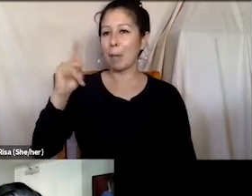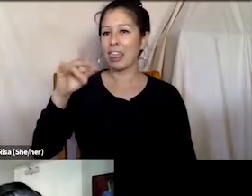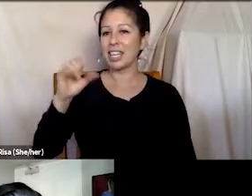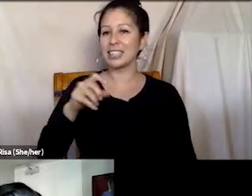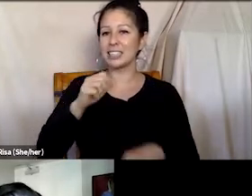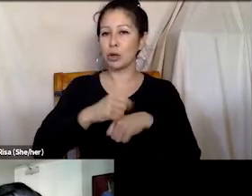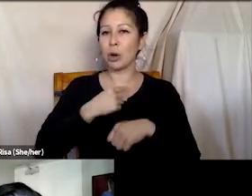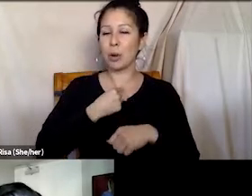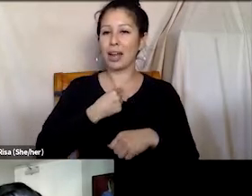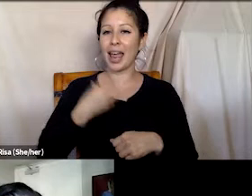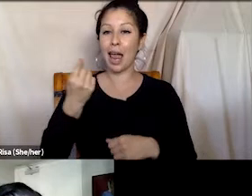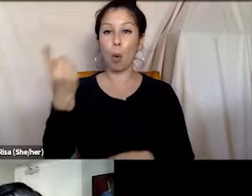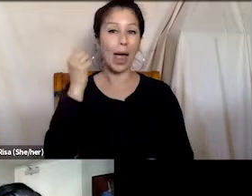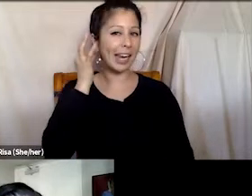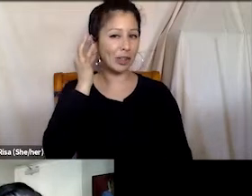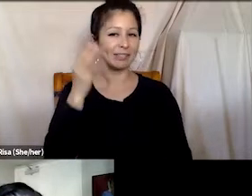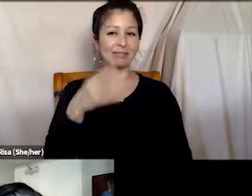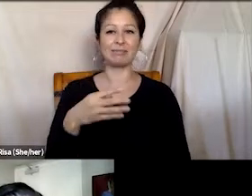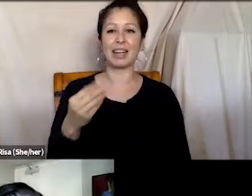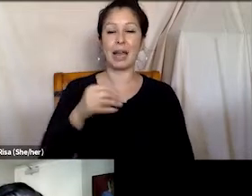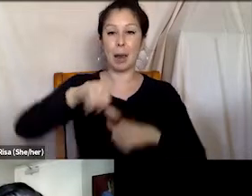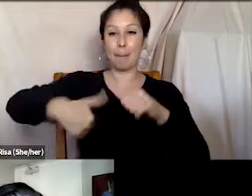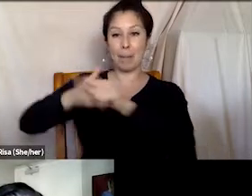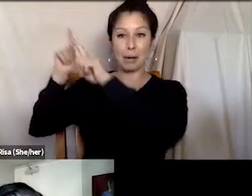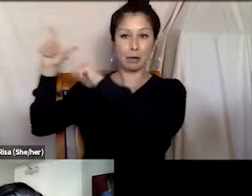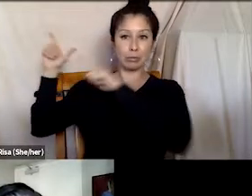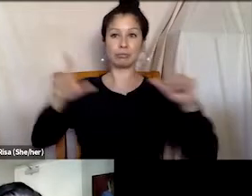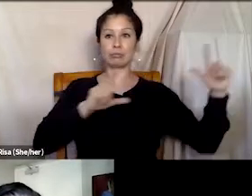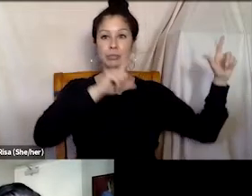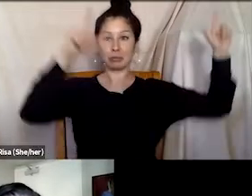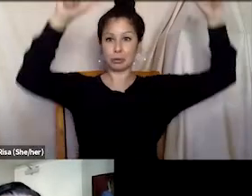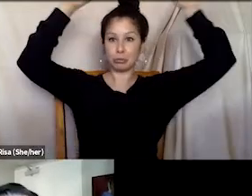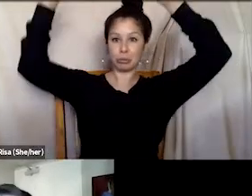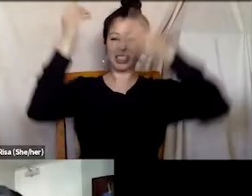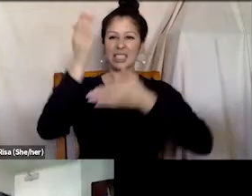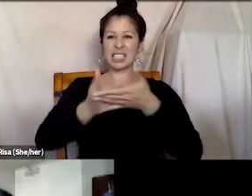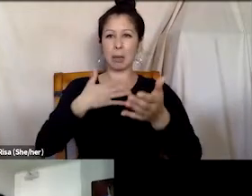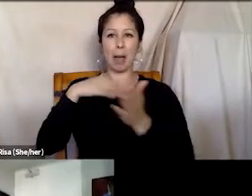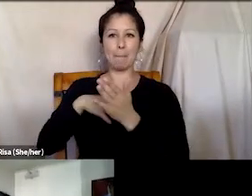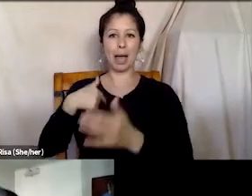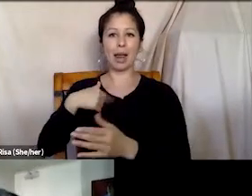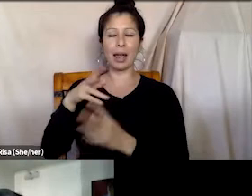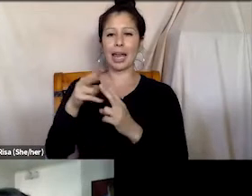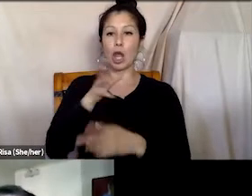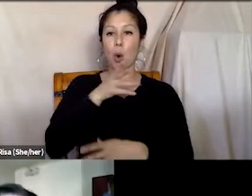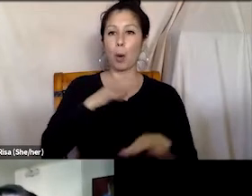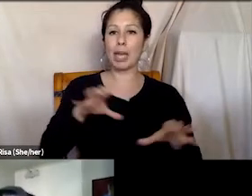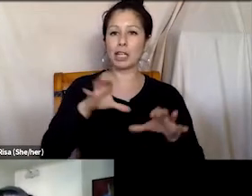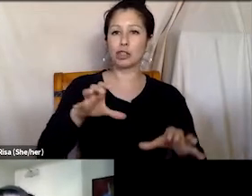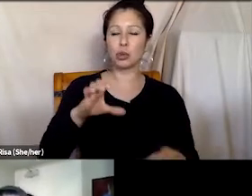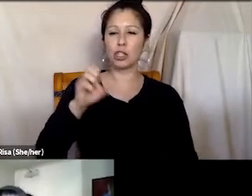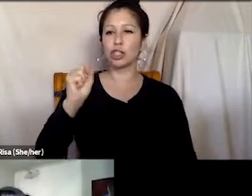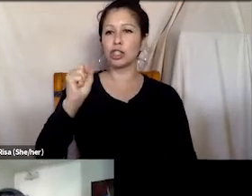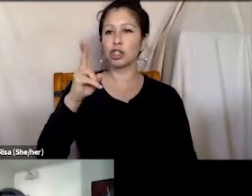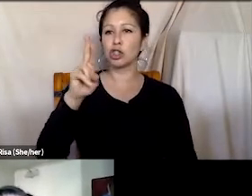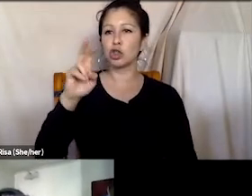one earring. And behind me are some of my paintings of either women doing